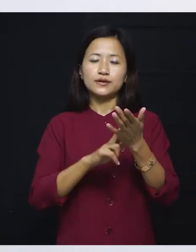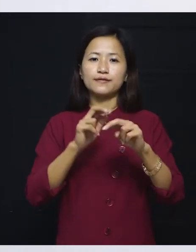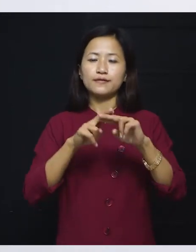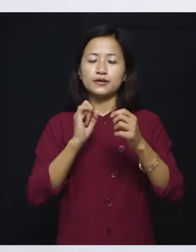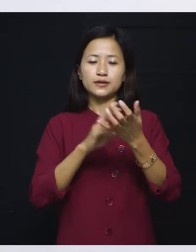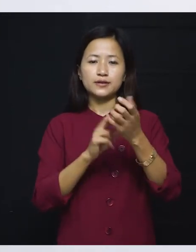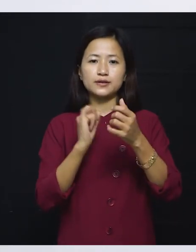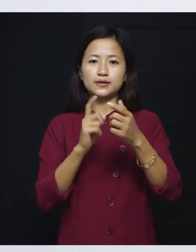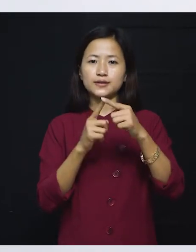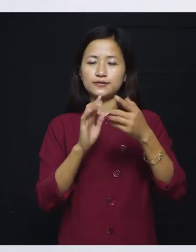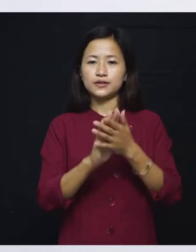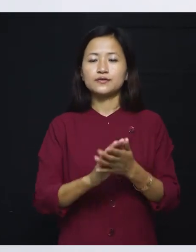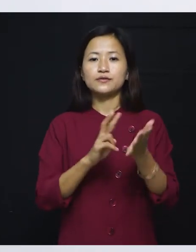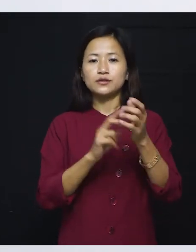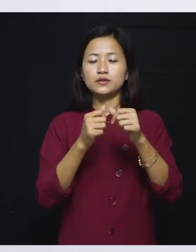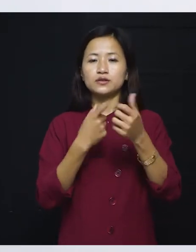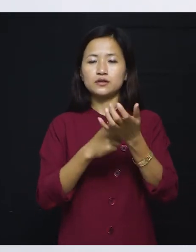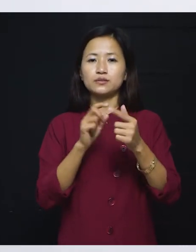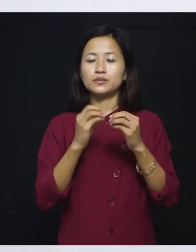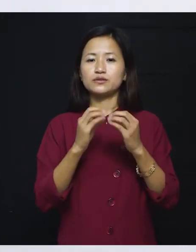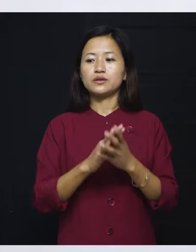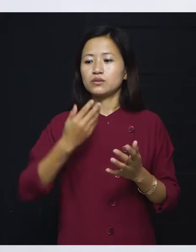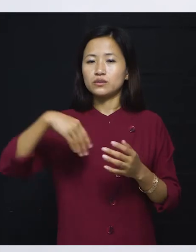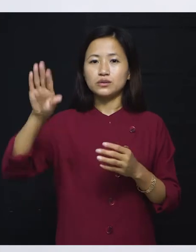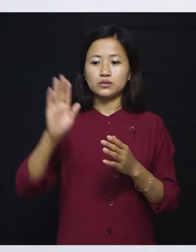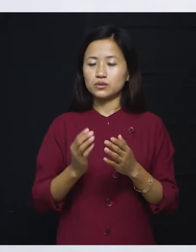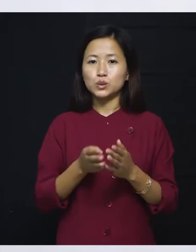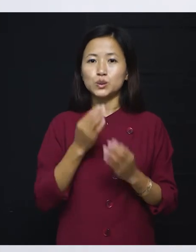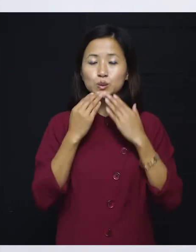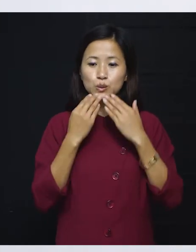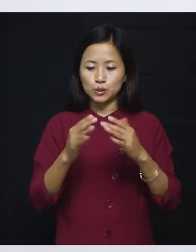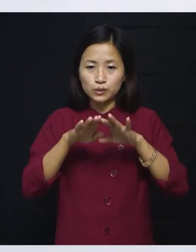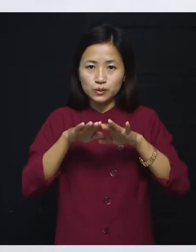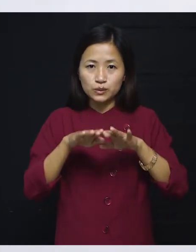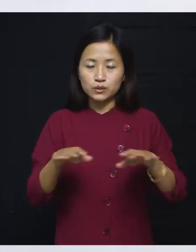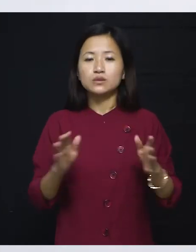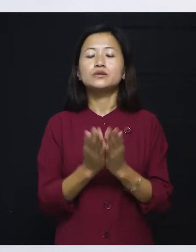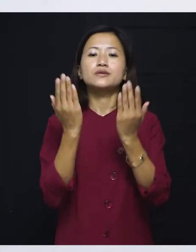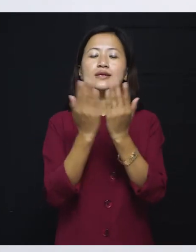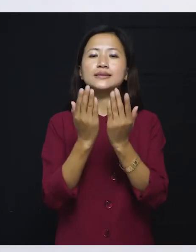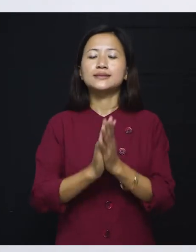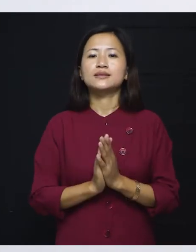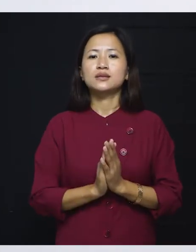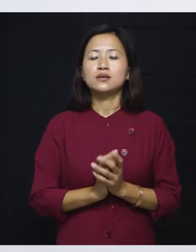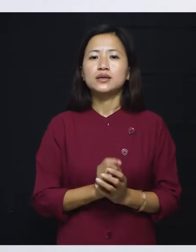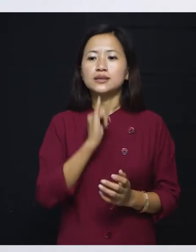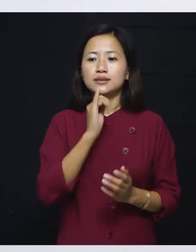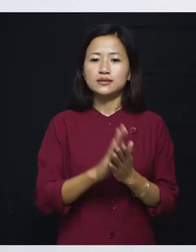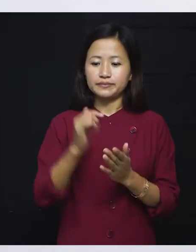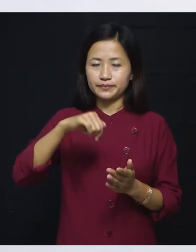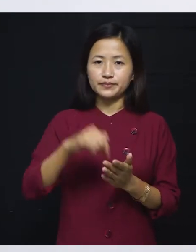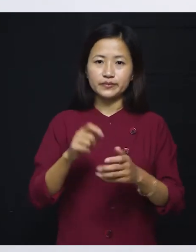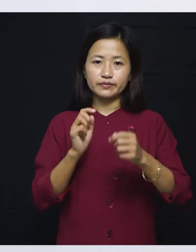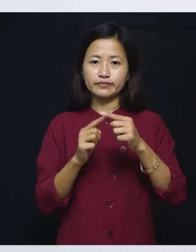is non-finite. I go to school to study, okay? I go to school to study. That is a present tense